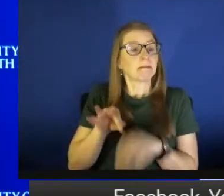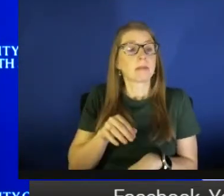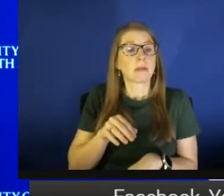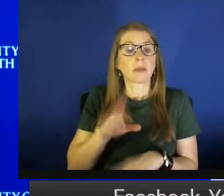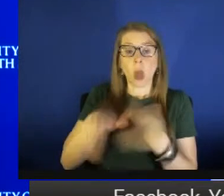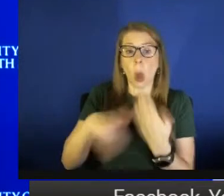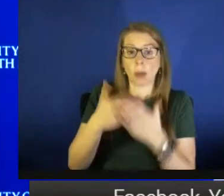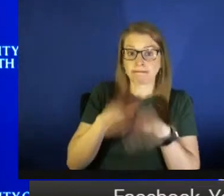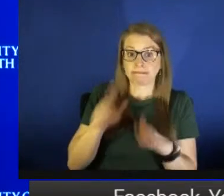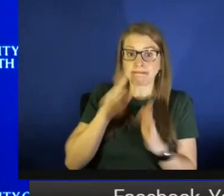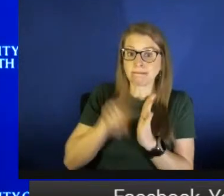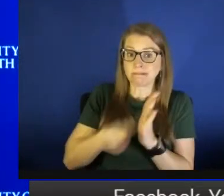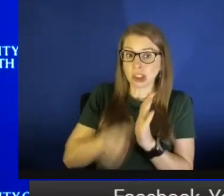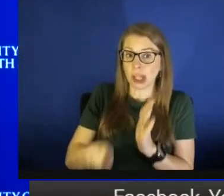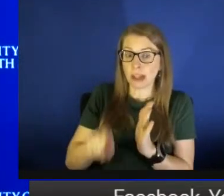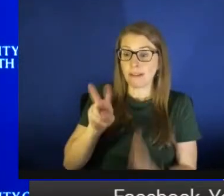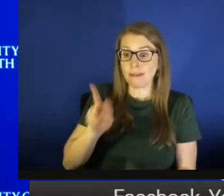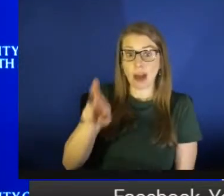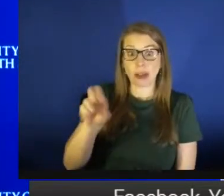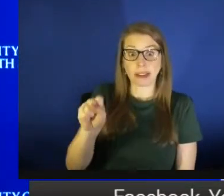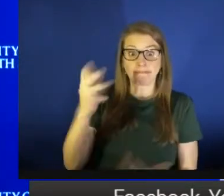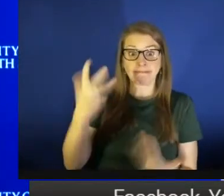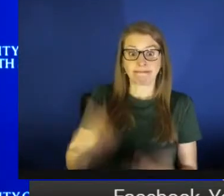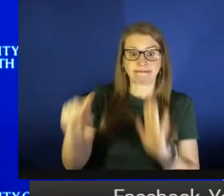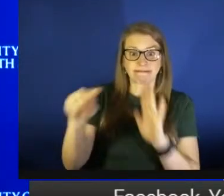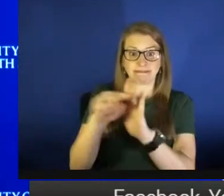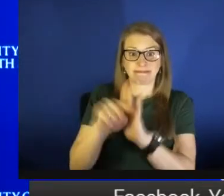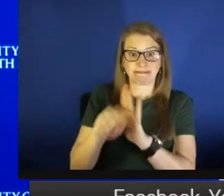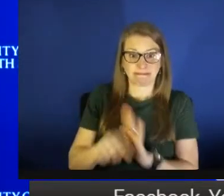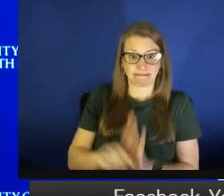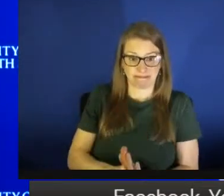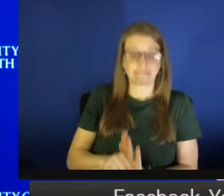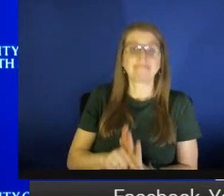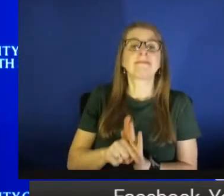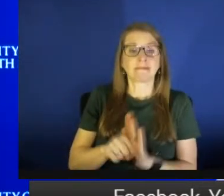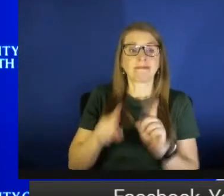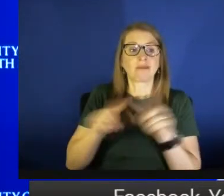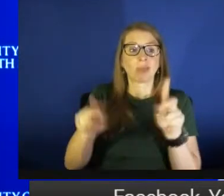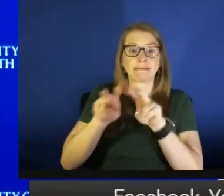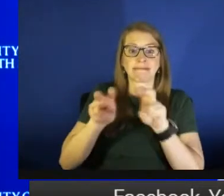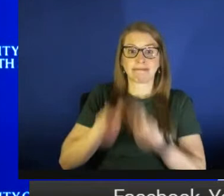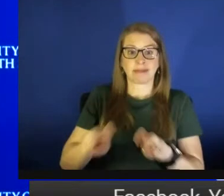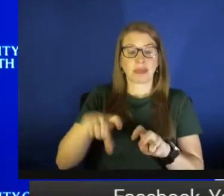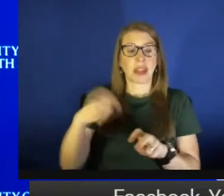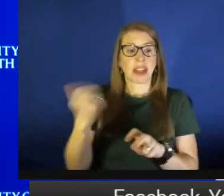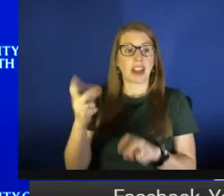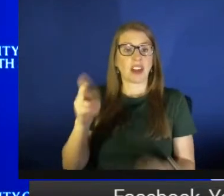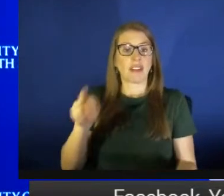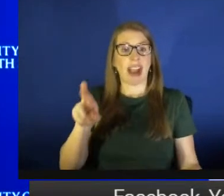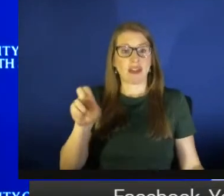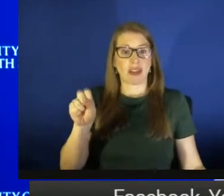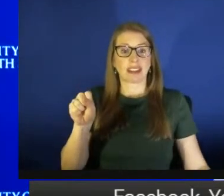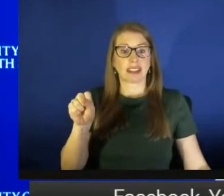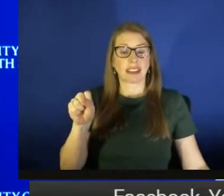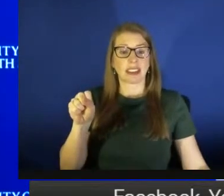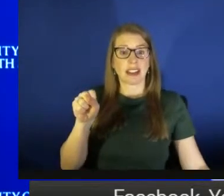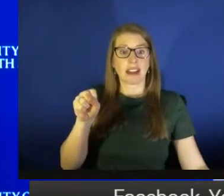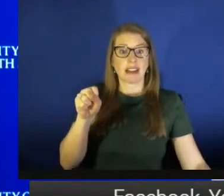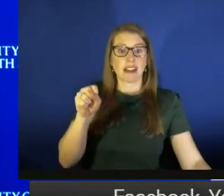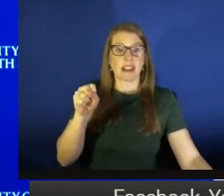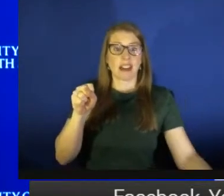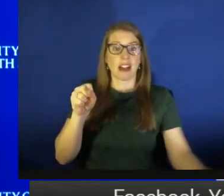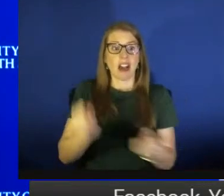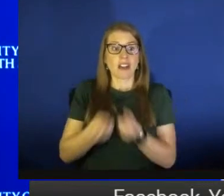checked for those viruses. Those were negative, but they are looking into another virus, which may be the cause, which would be